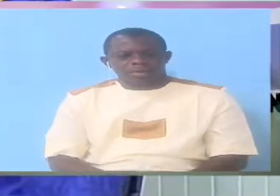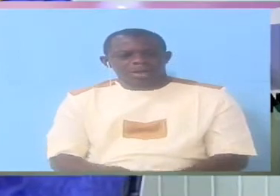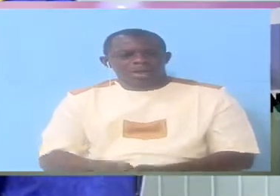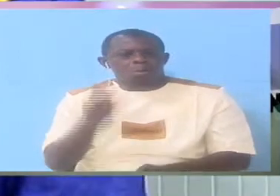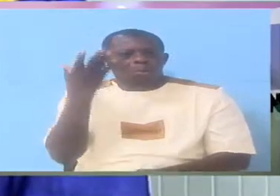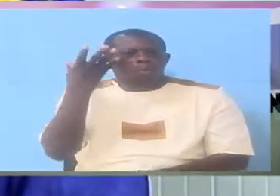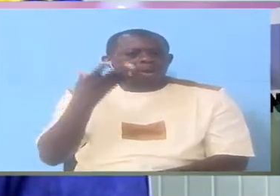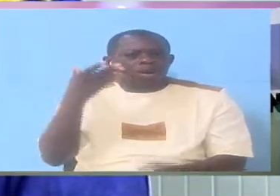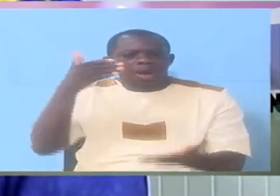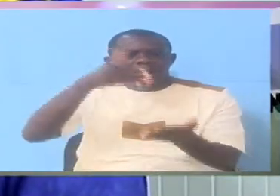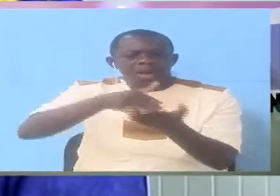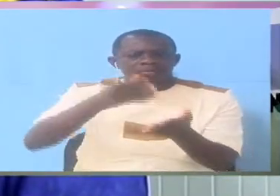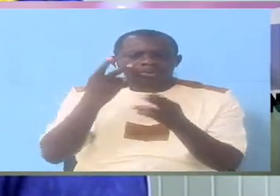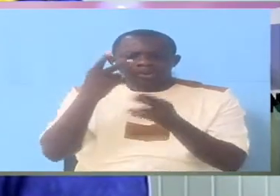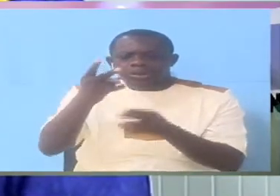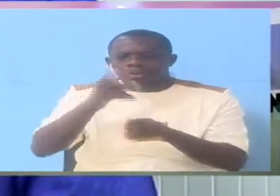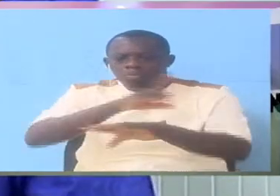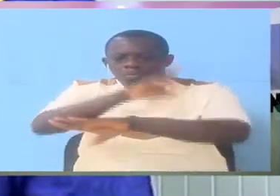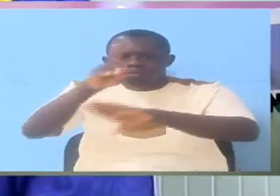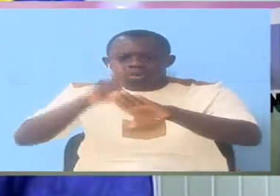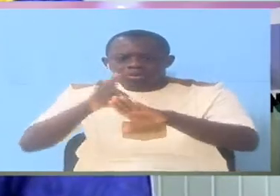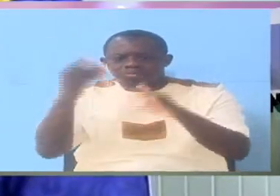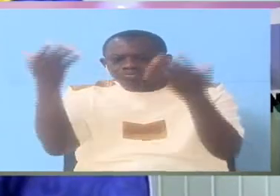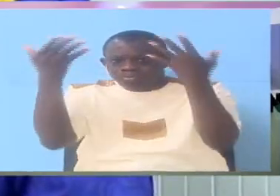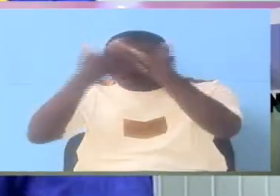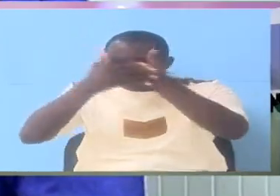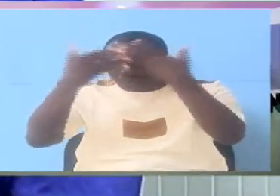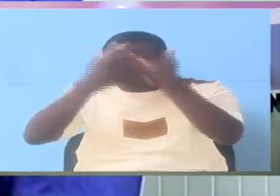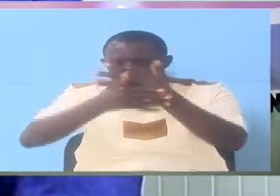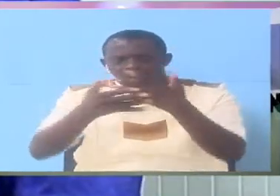we arrived, the place was dark. Because for